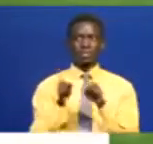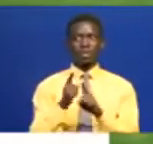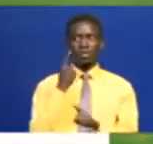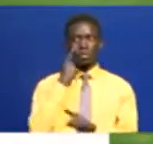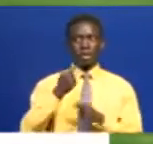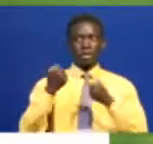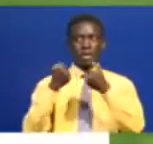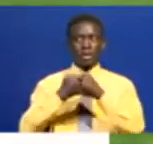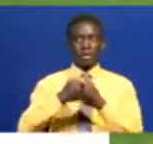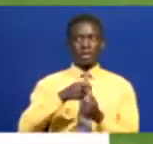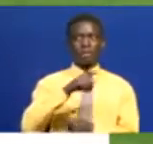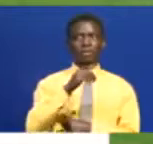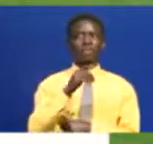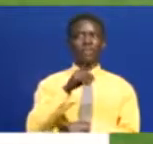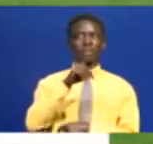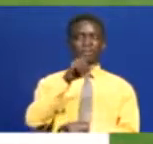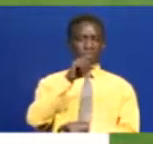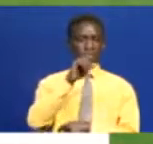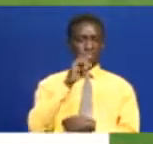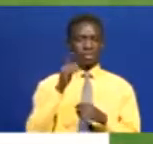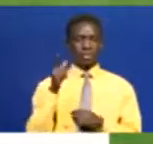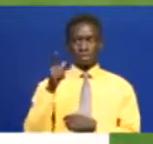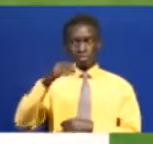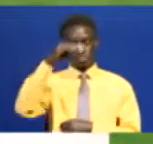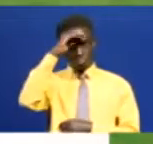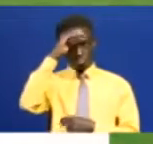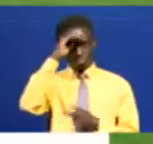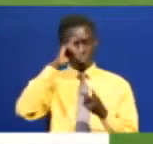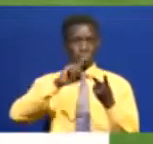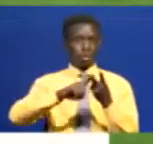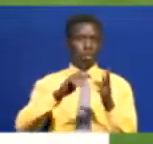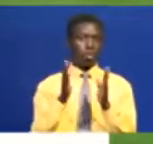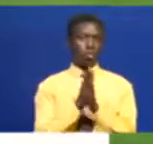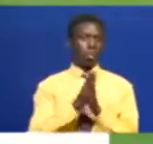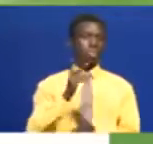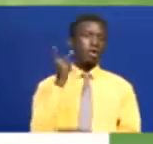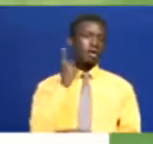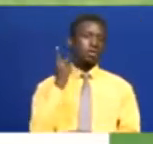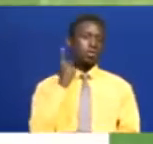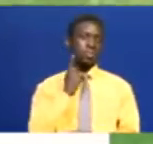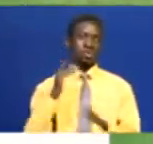between Tusker FC and Kariobangi Sharks. For Prime Edition Sports, I'm Daniel Mwendwa.